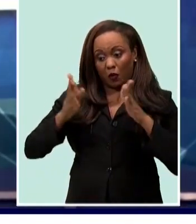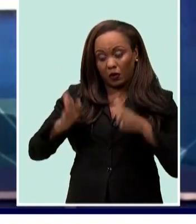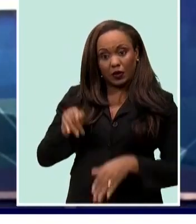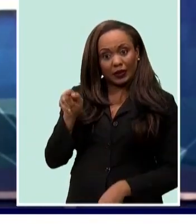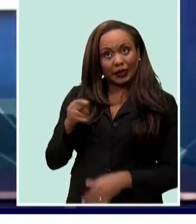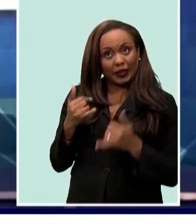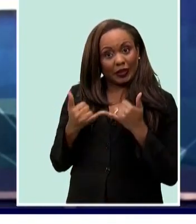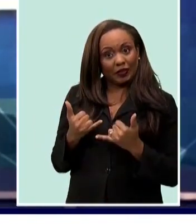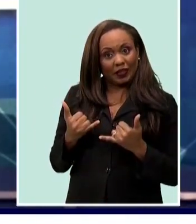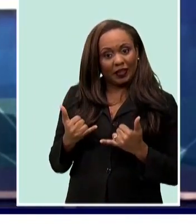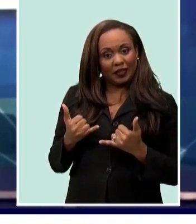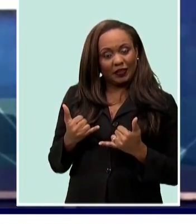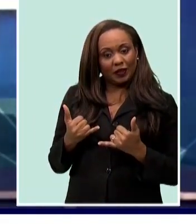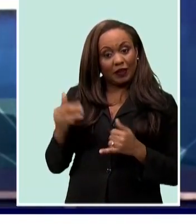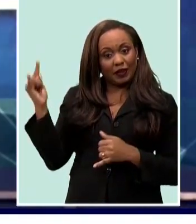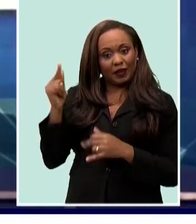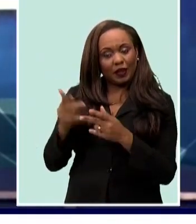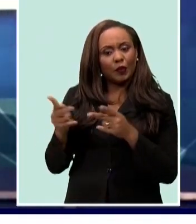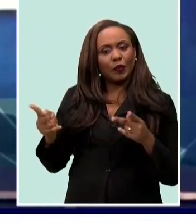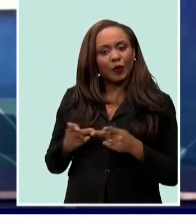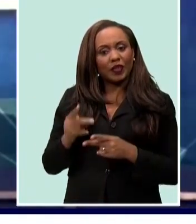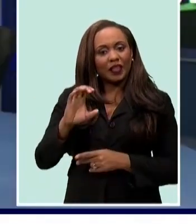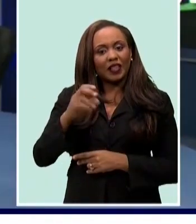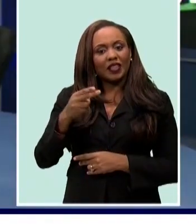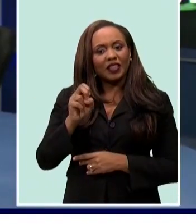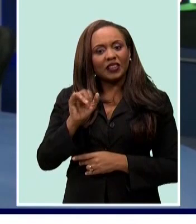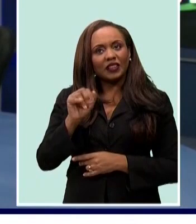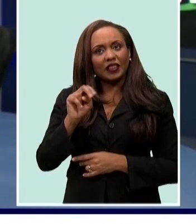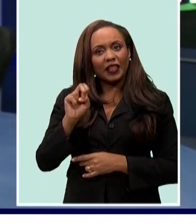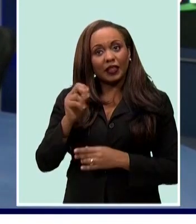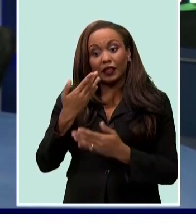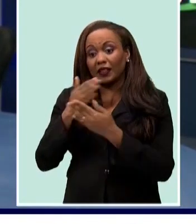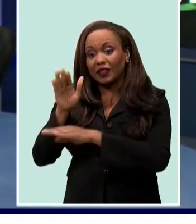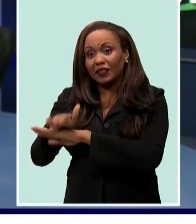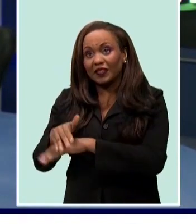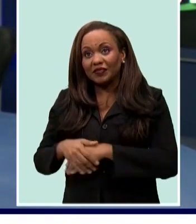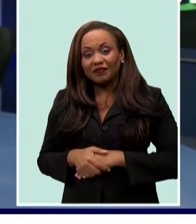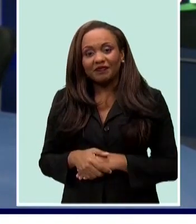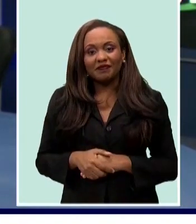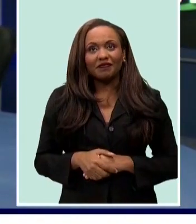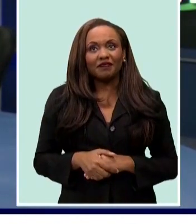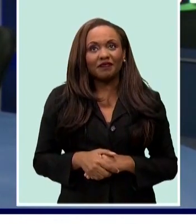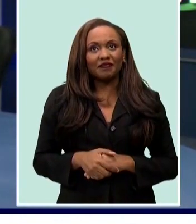and joins us live now from at the airport. Good evening, Shane.